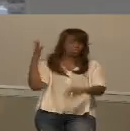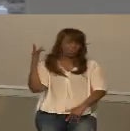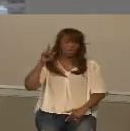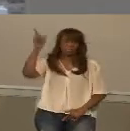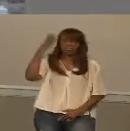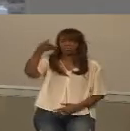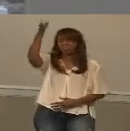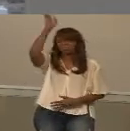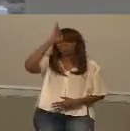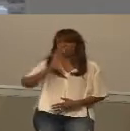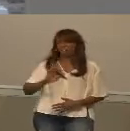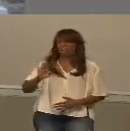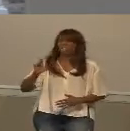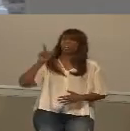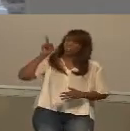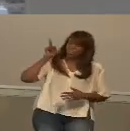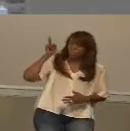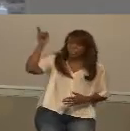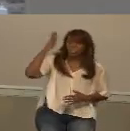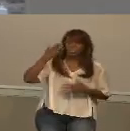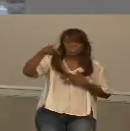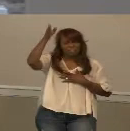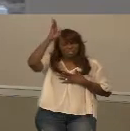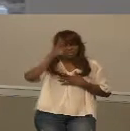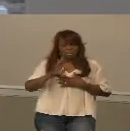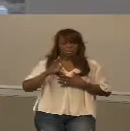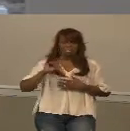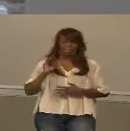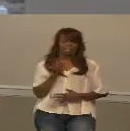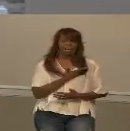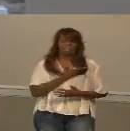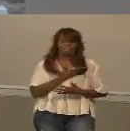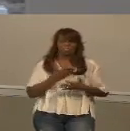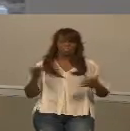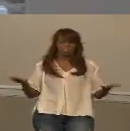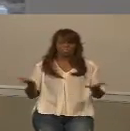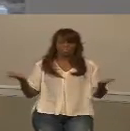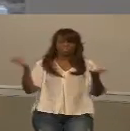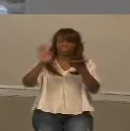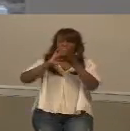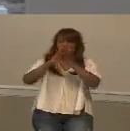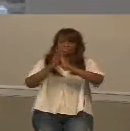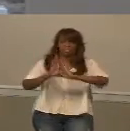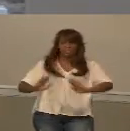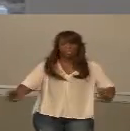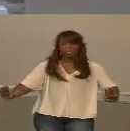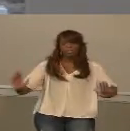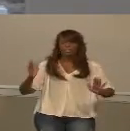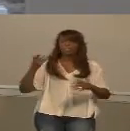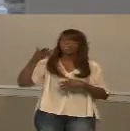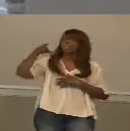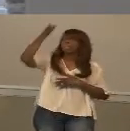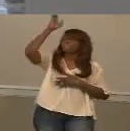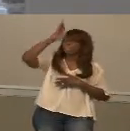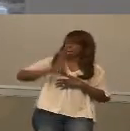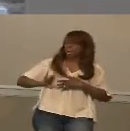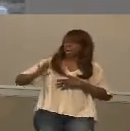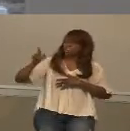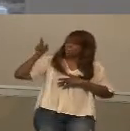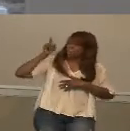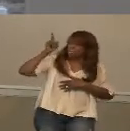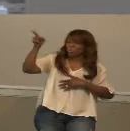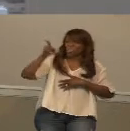are Jehovah Shammah, the God of our peace. Hallelujah. You are El Shaddai.